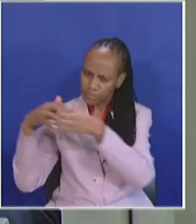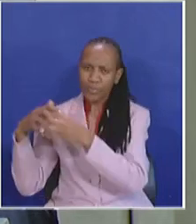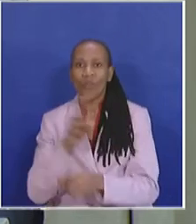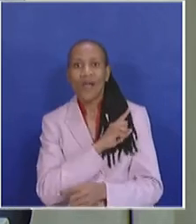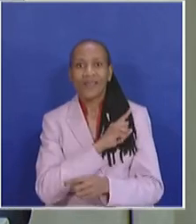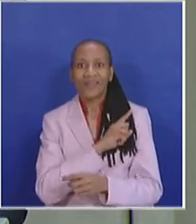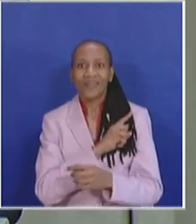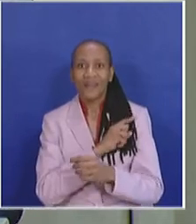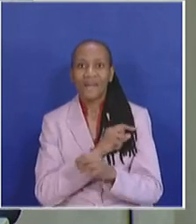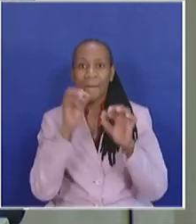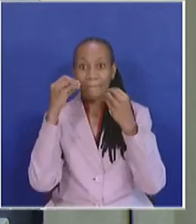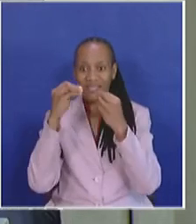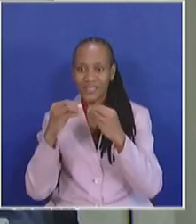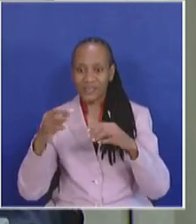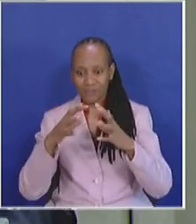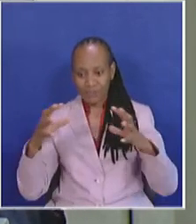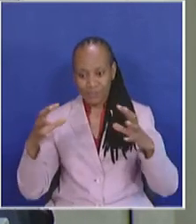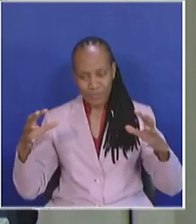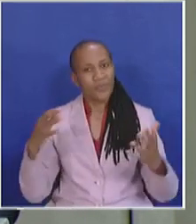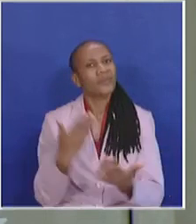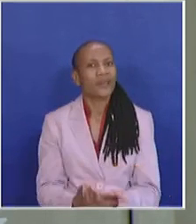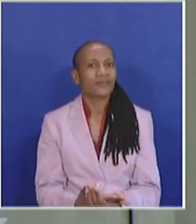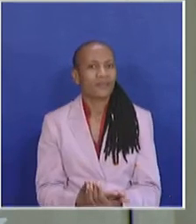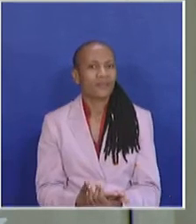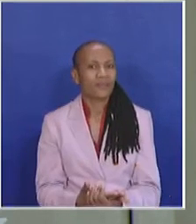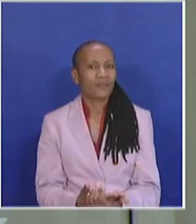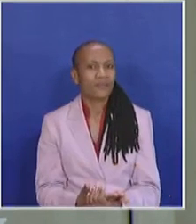investment in productive and strategic activities.